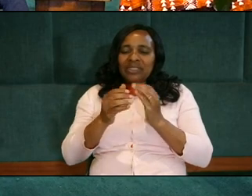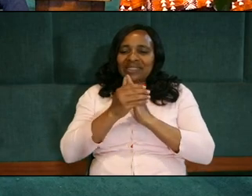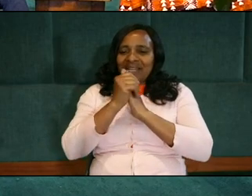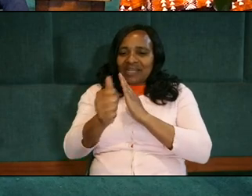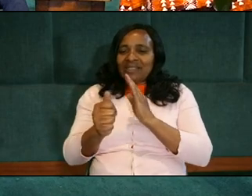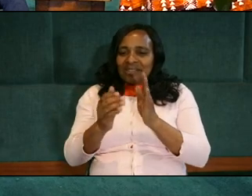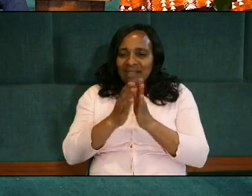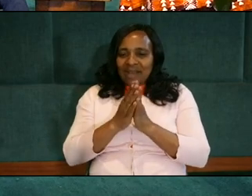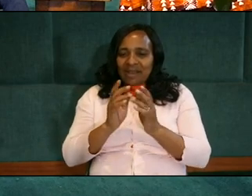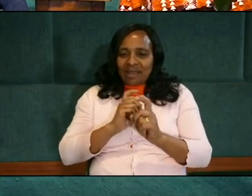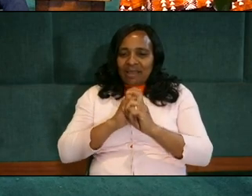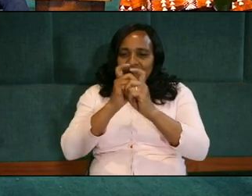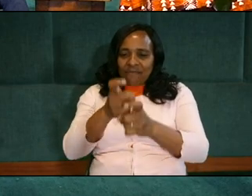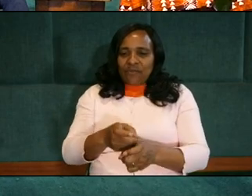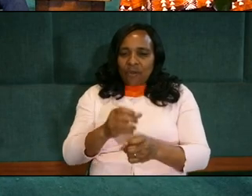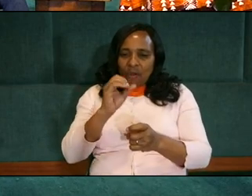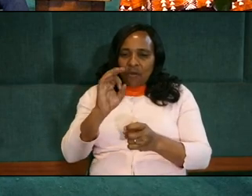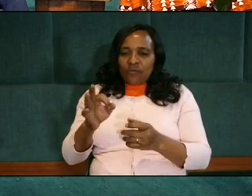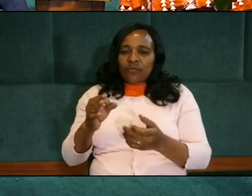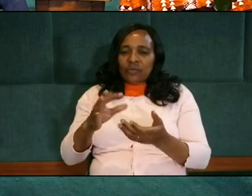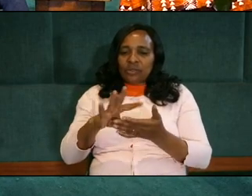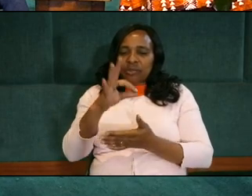talents and spiritual gifts?